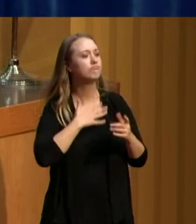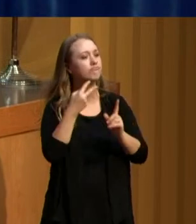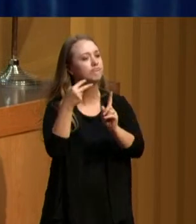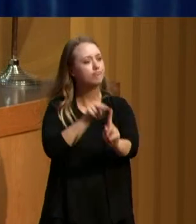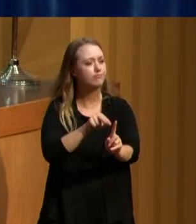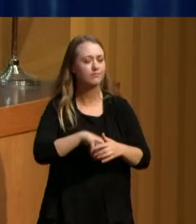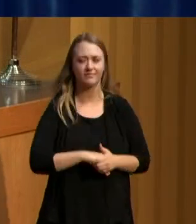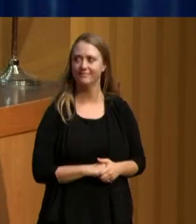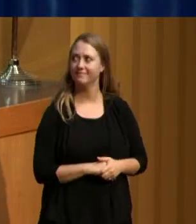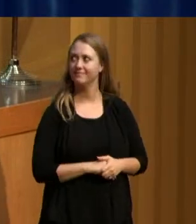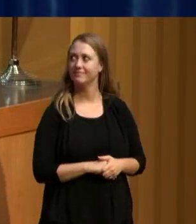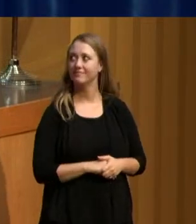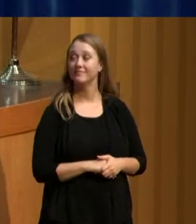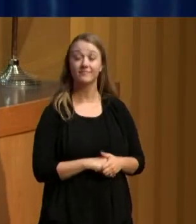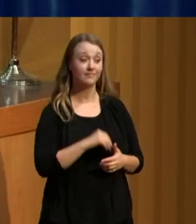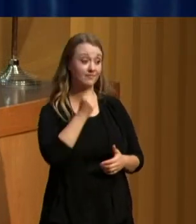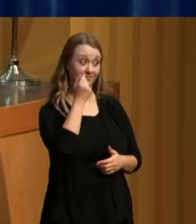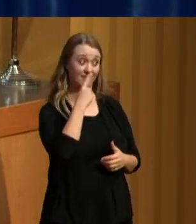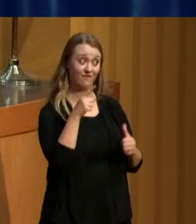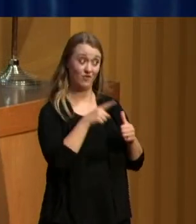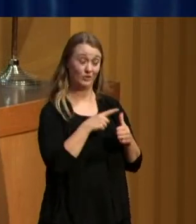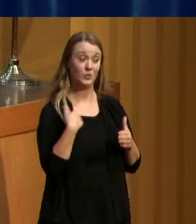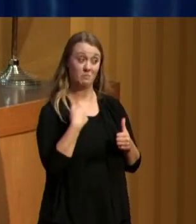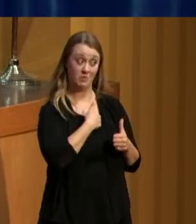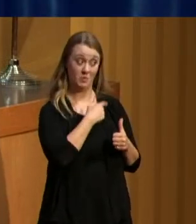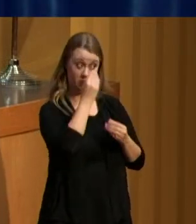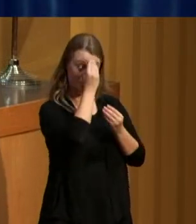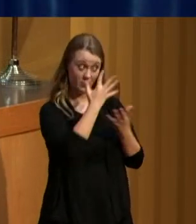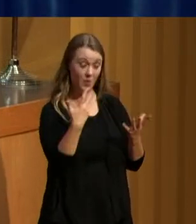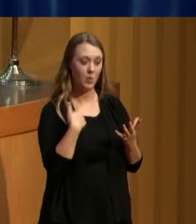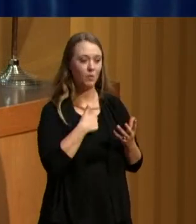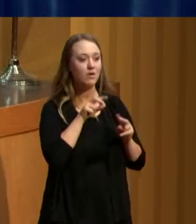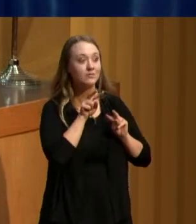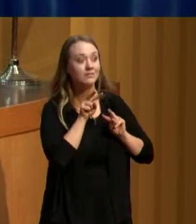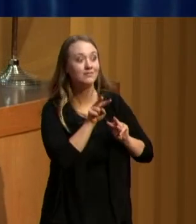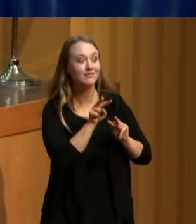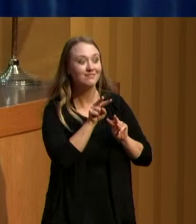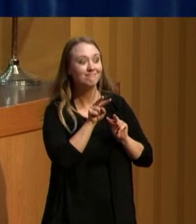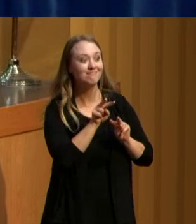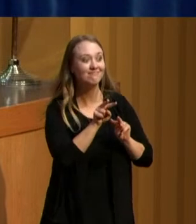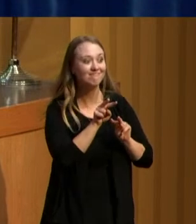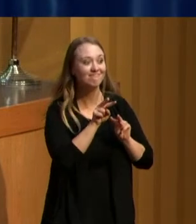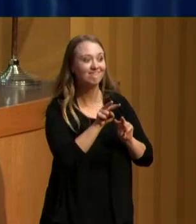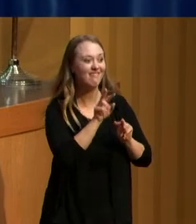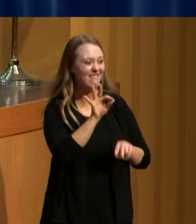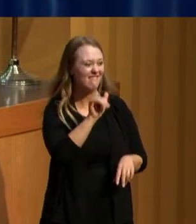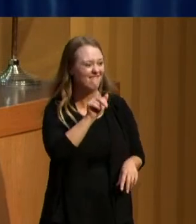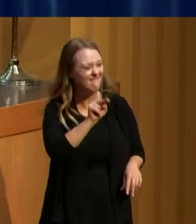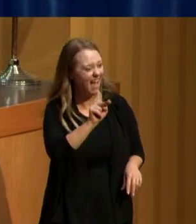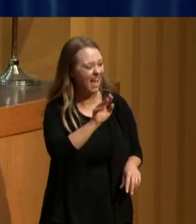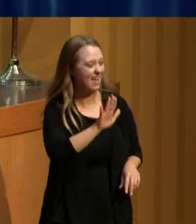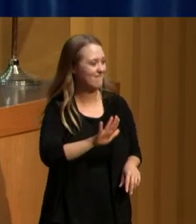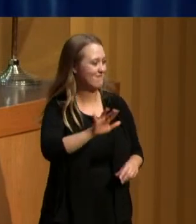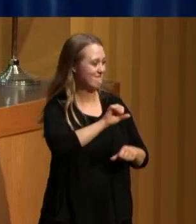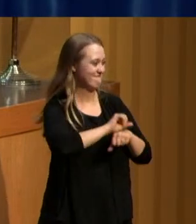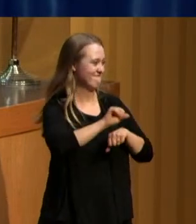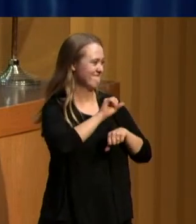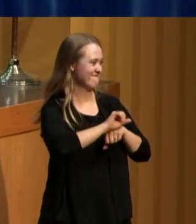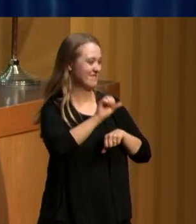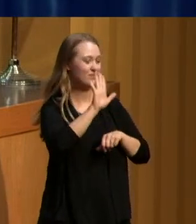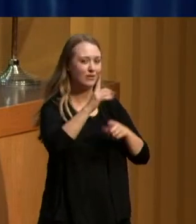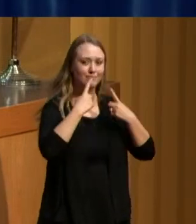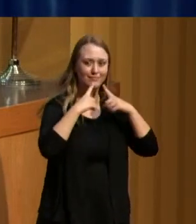all, we were all following along. And we're all huge fans of what you did, what you accomplished this year.